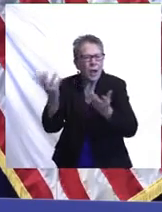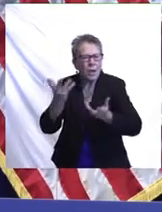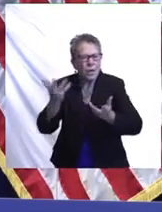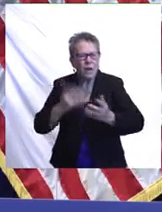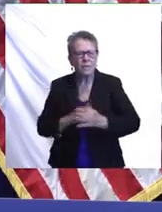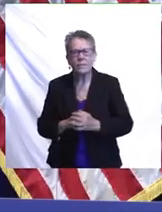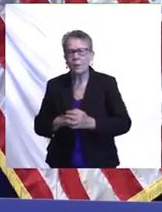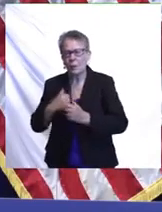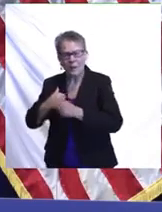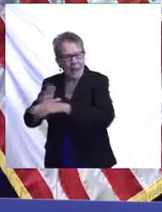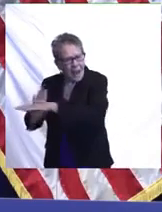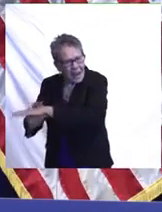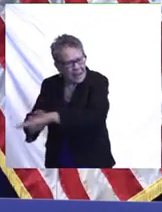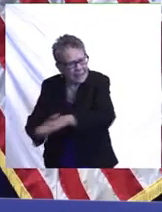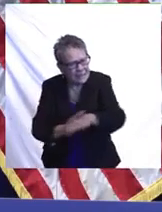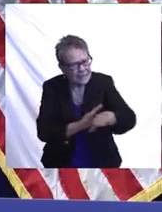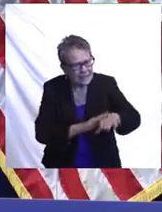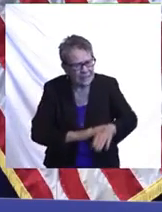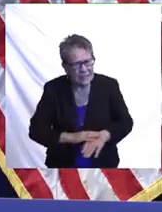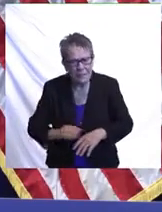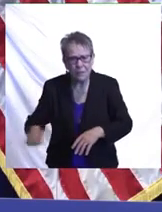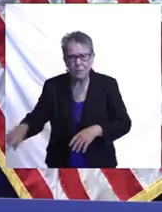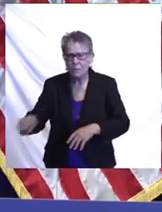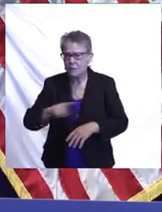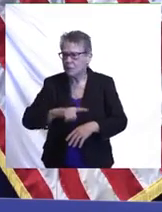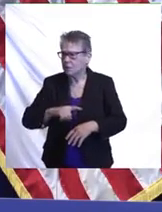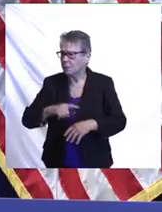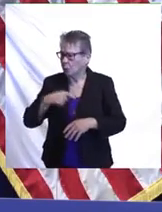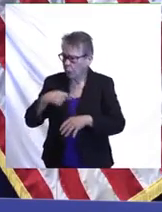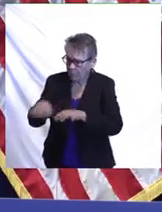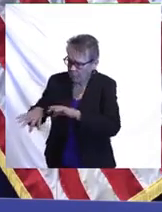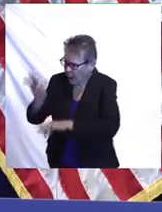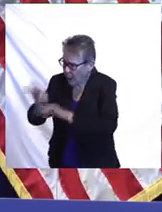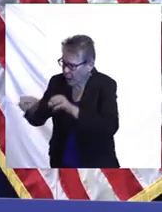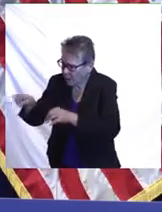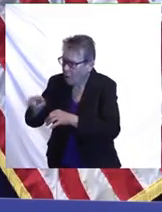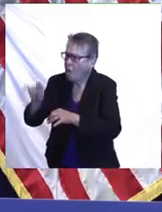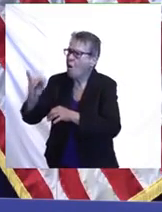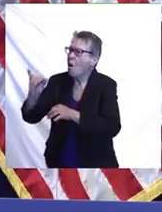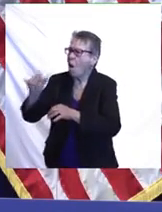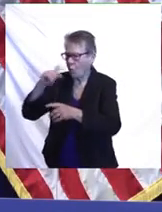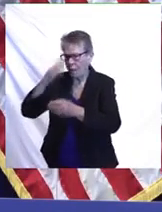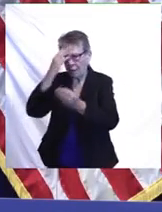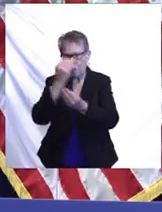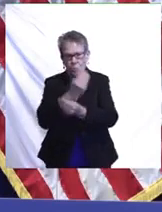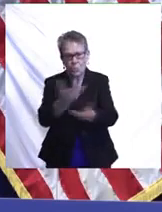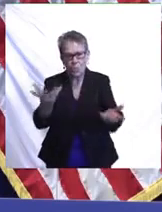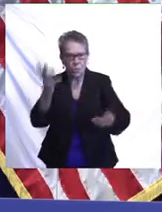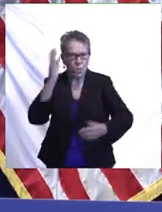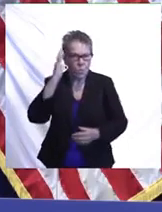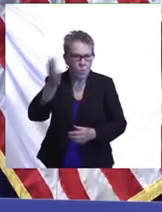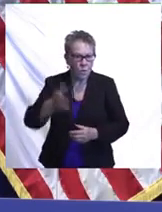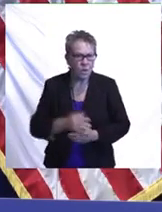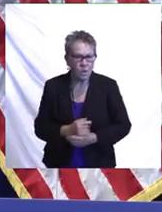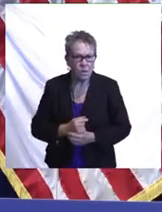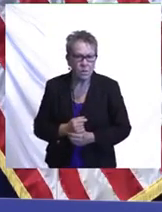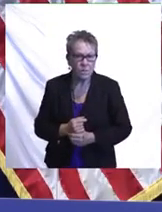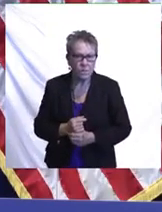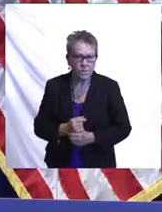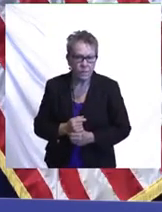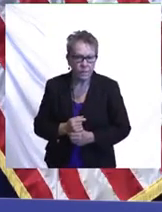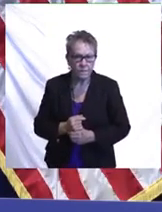if and when it is observed. Currently, our lab and our commercial lab partners are sequencing about